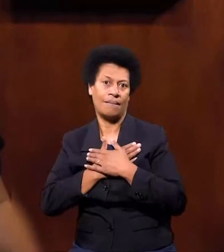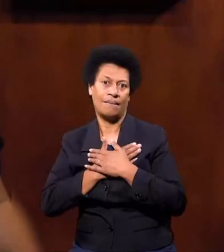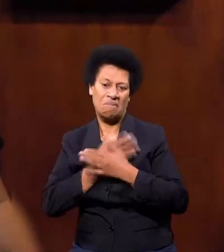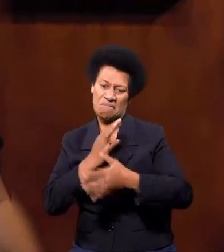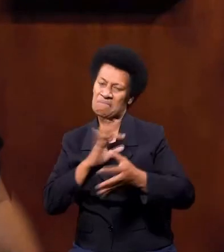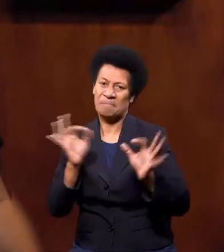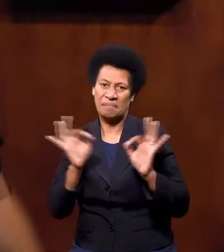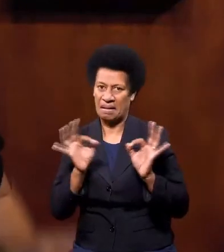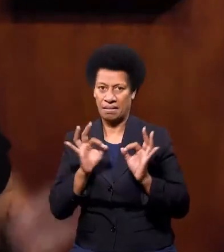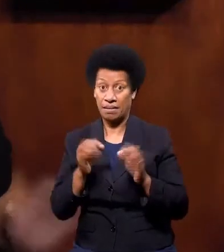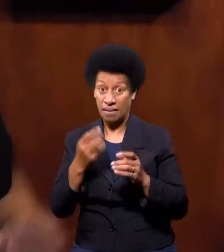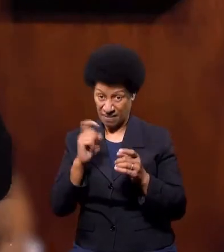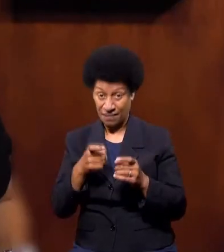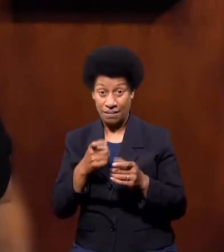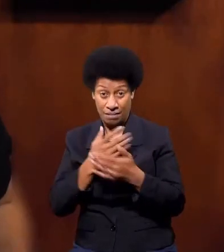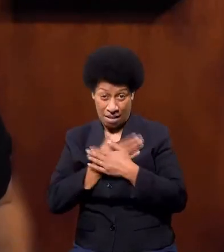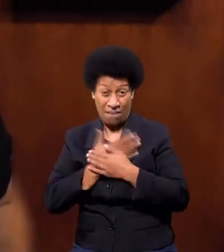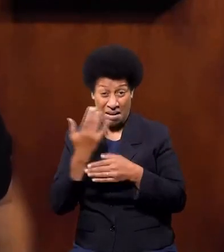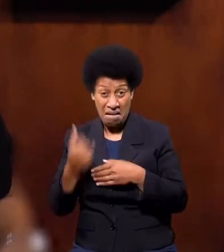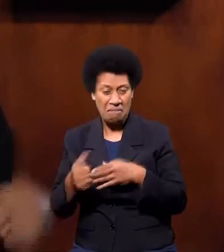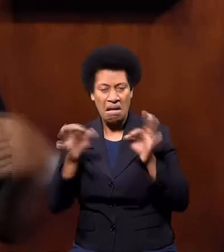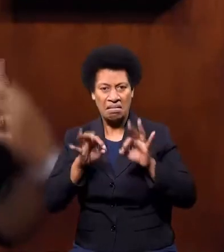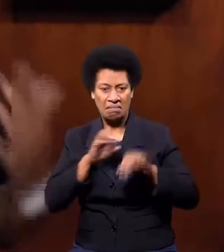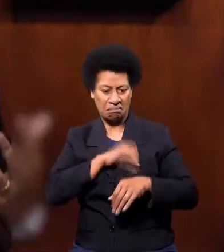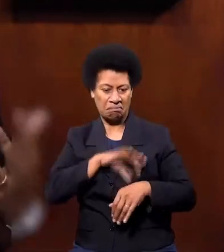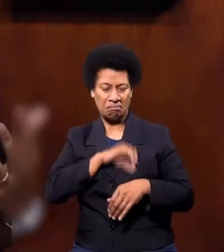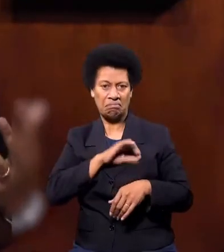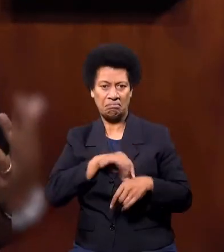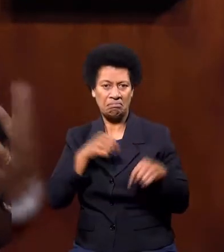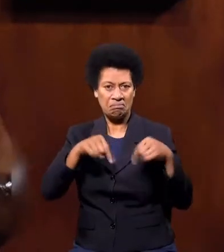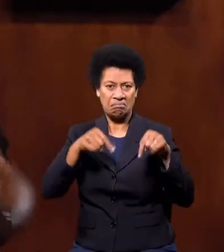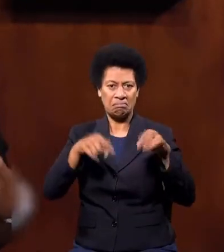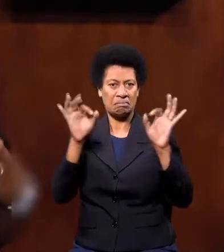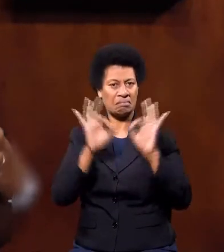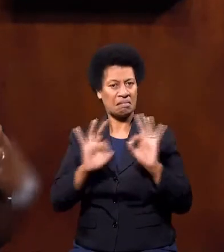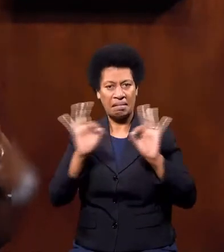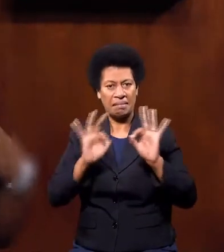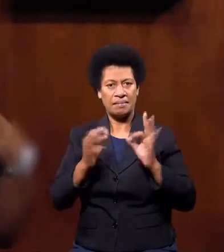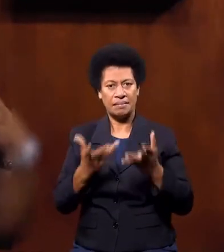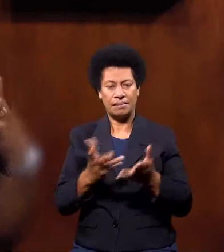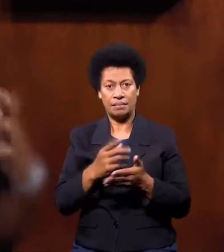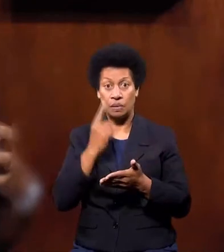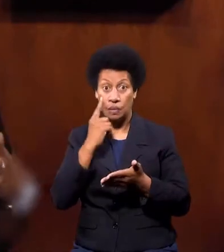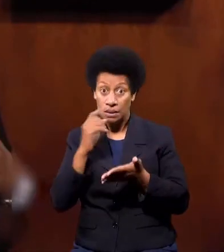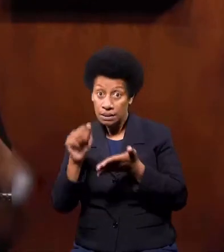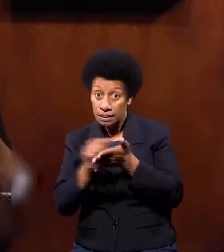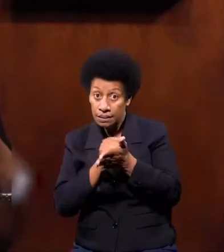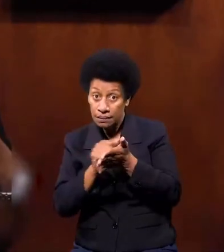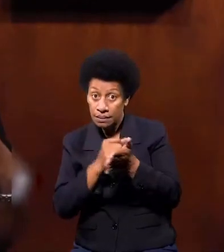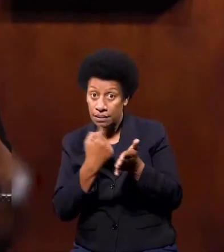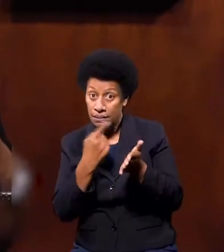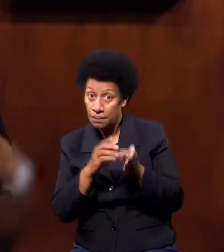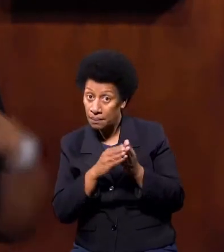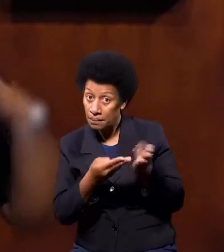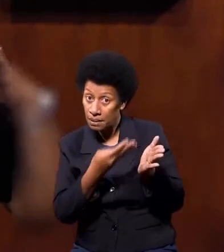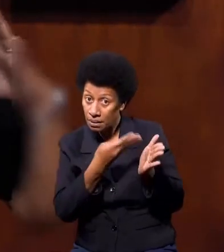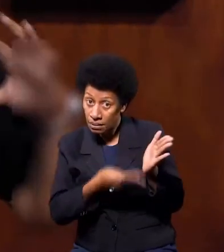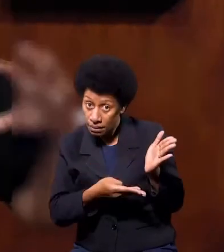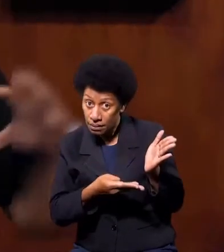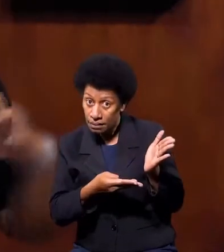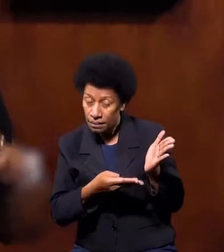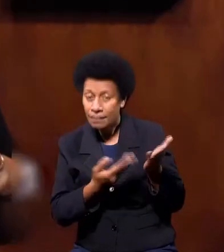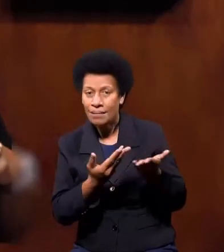love. Has no place within love, which, according to the scripture as we understand it,